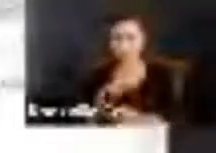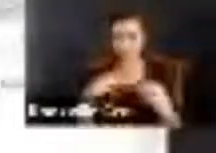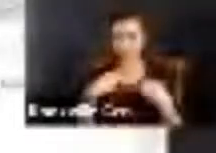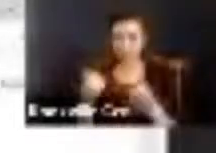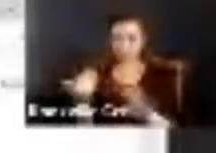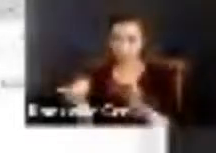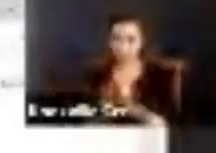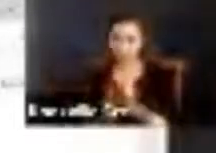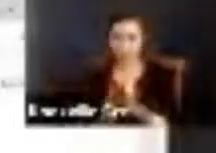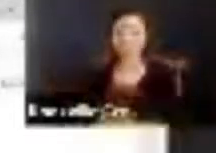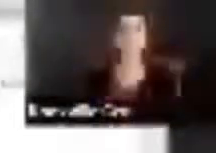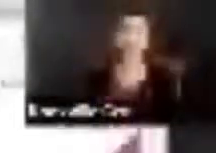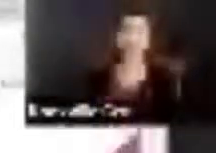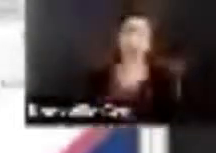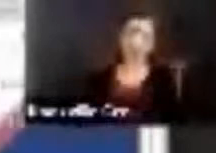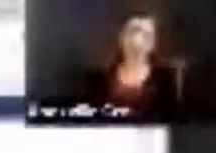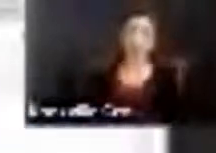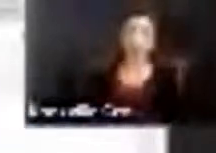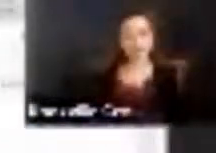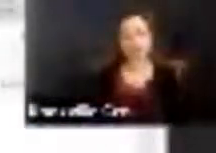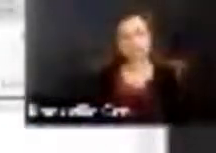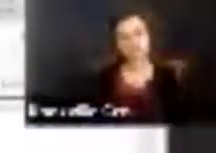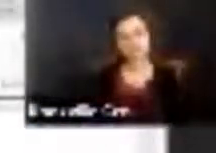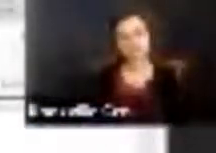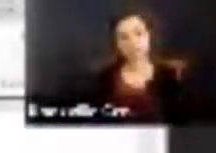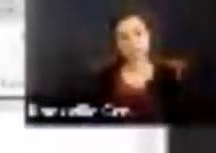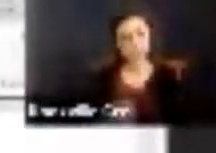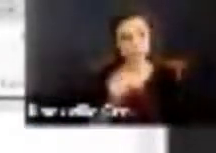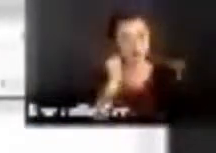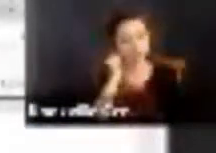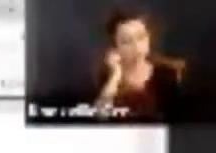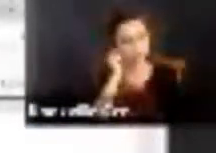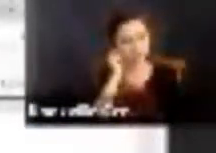recovered. Next slide, please.